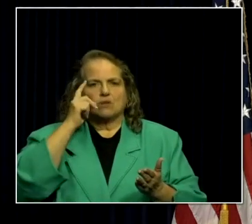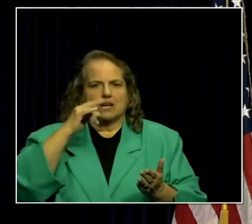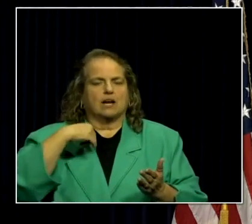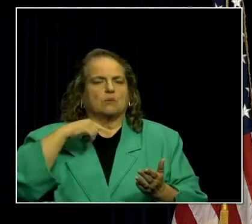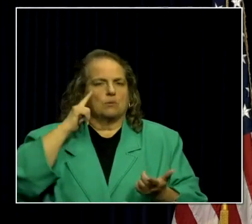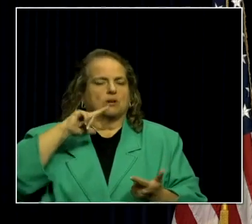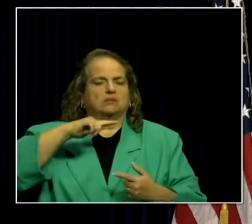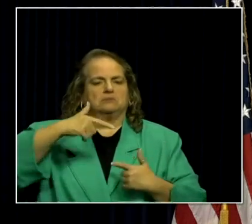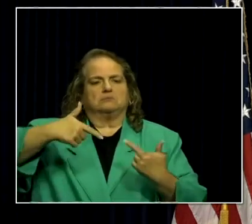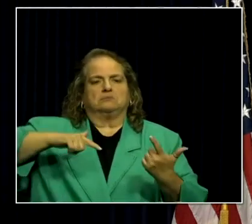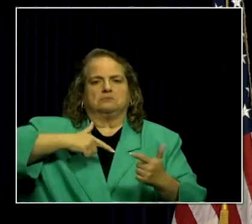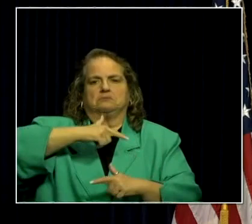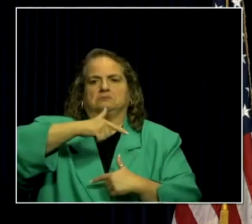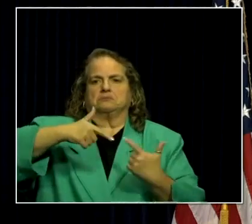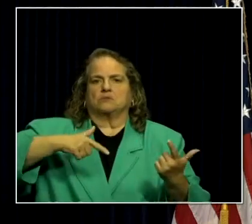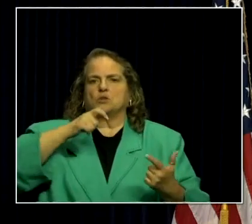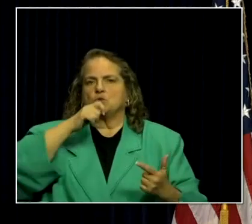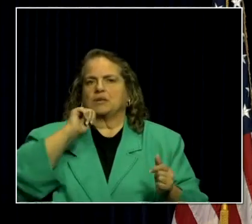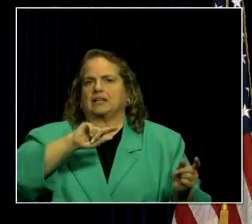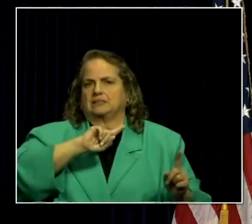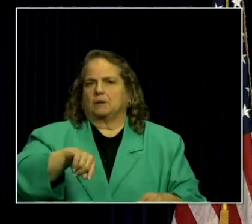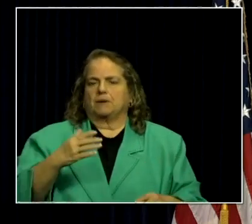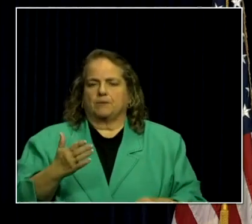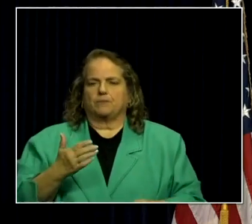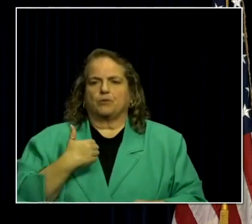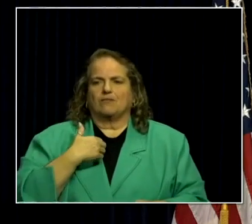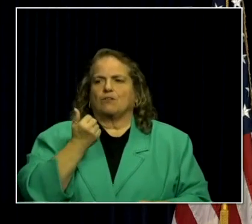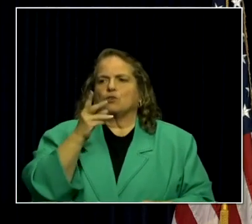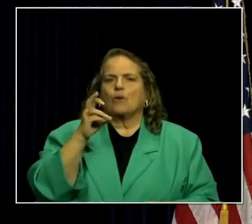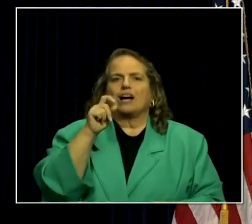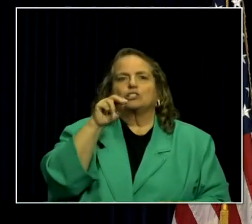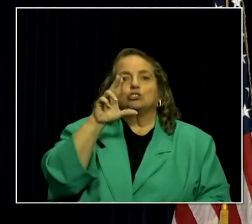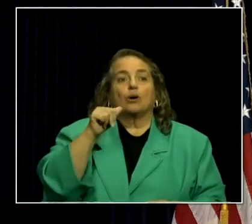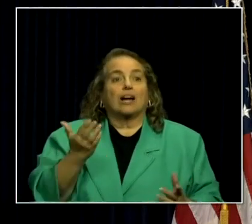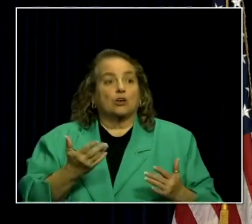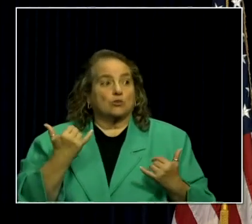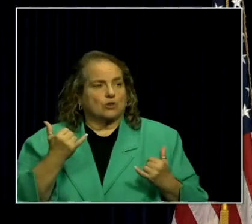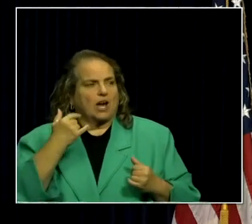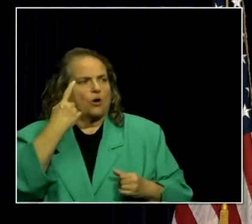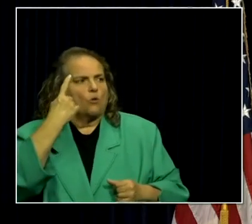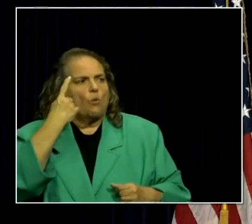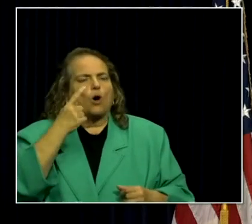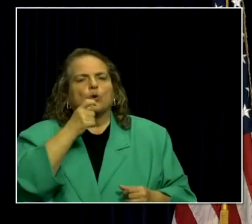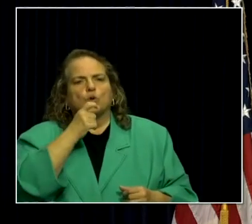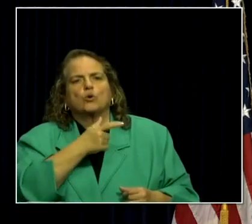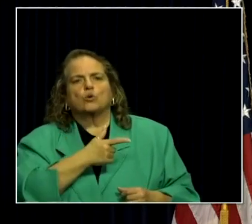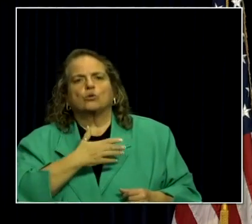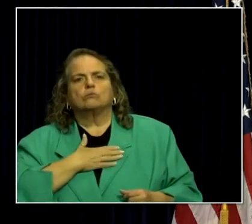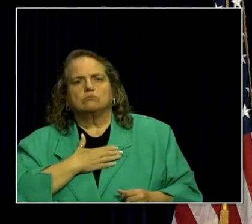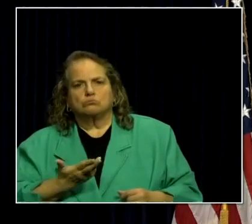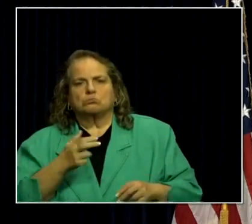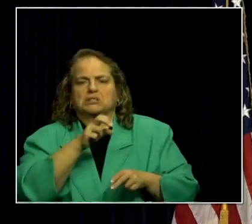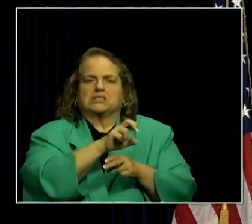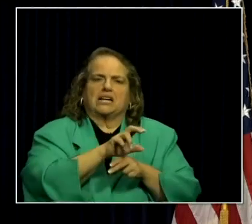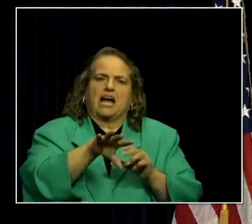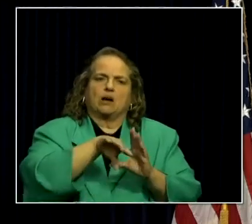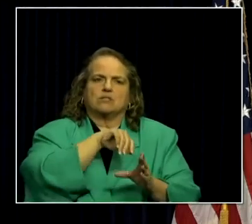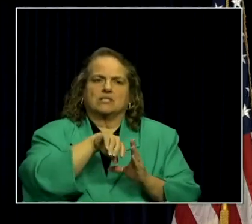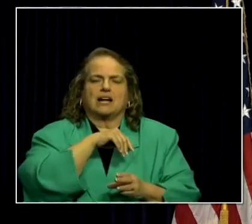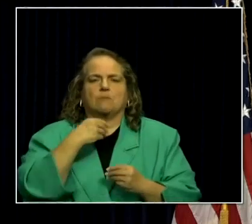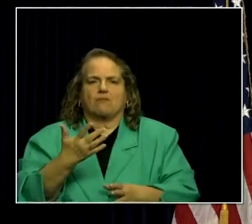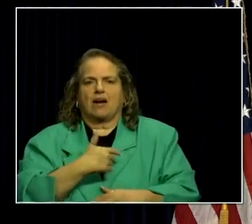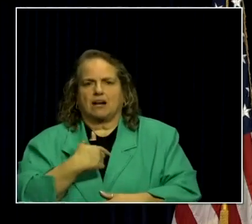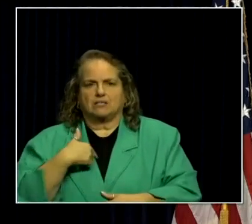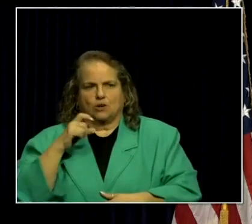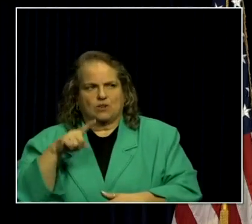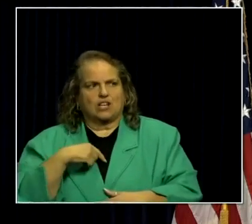through it. Now, we had a couple extra show up today, one of which has been gracious enough to sit outside and provide us questions. I want to